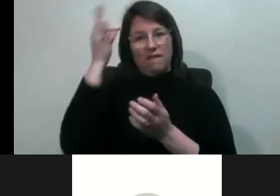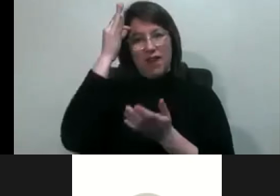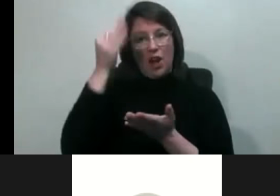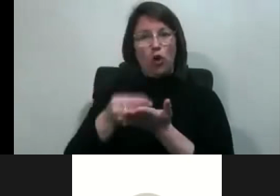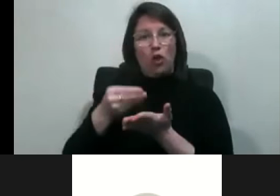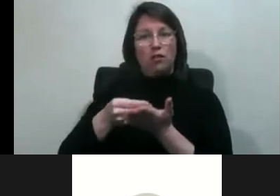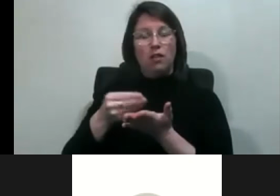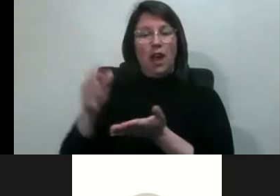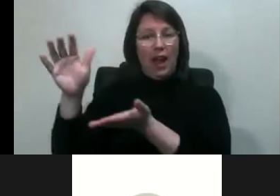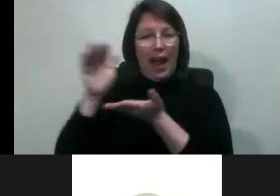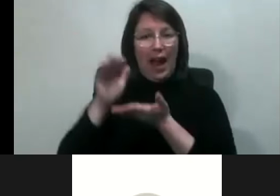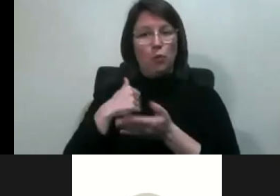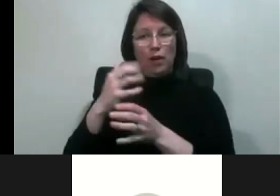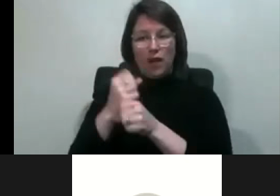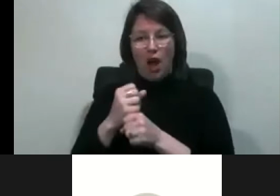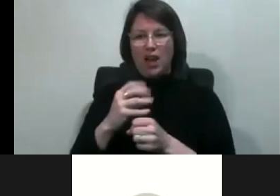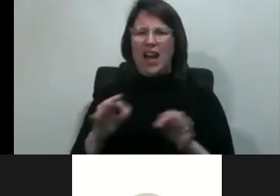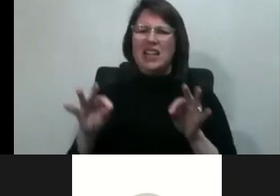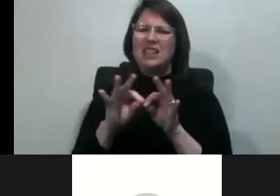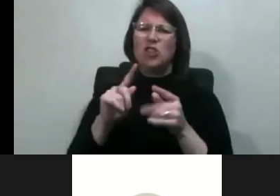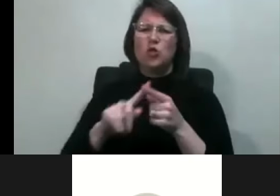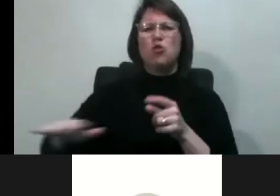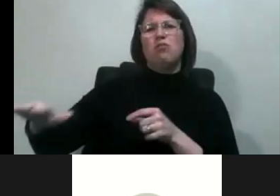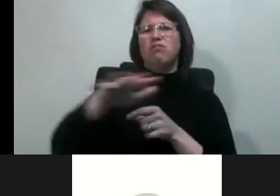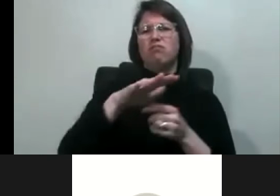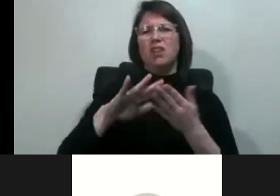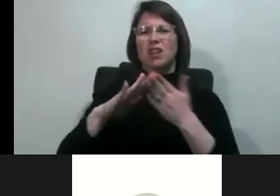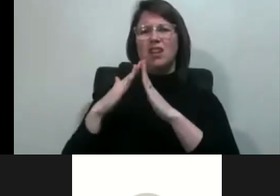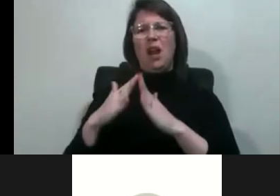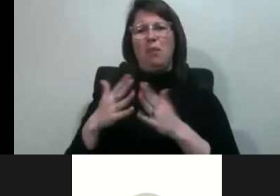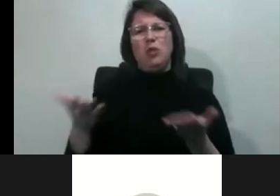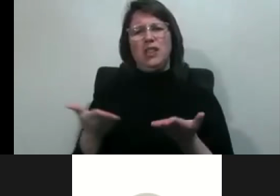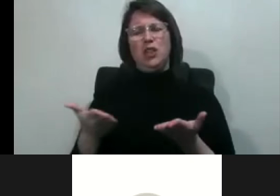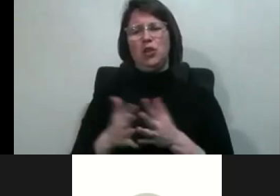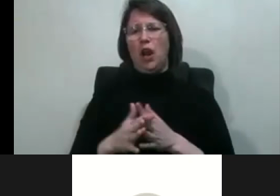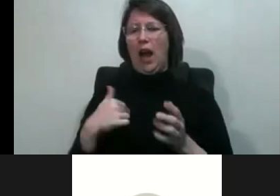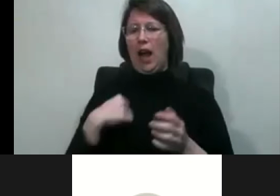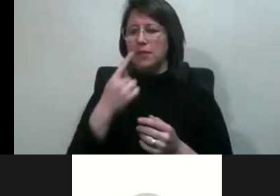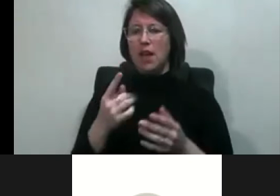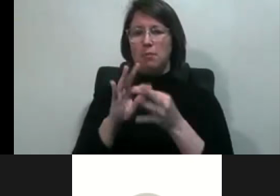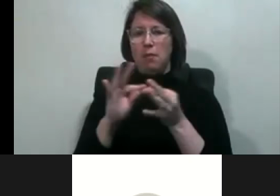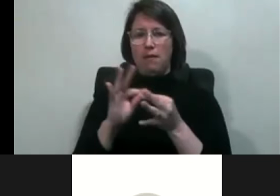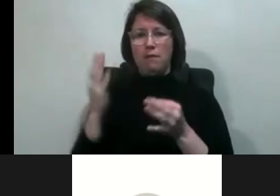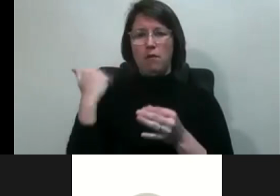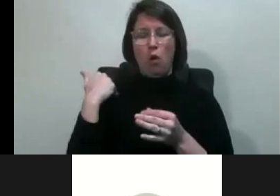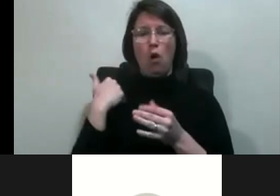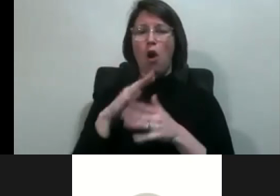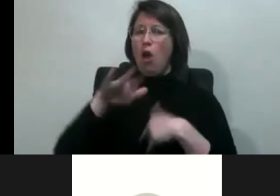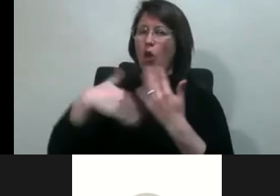essential to the neighbors in this community. And as I said before, the whole